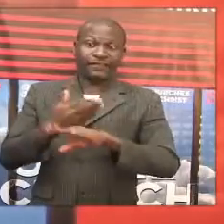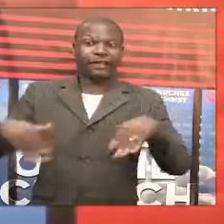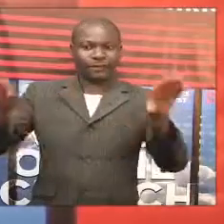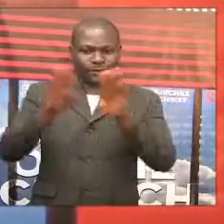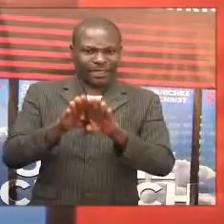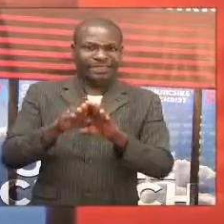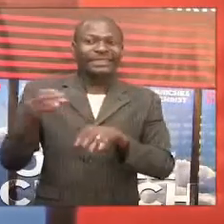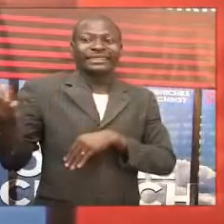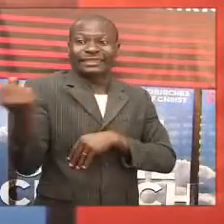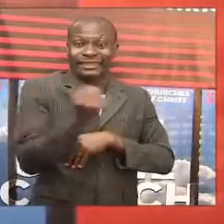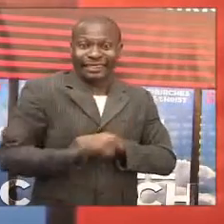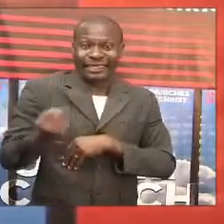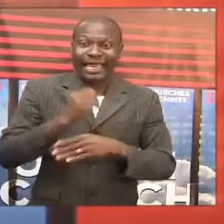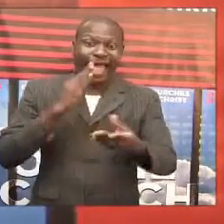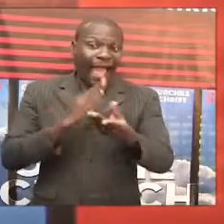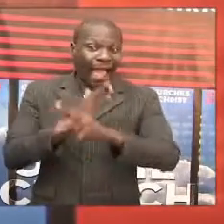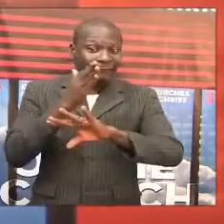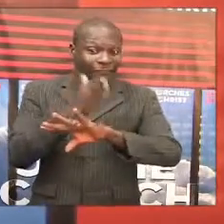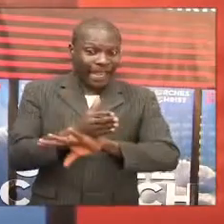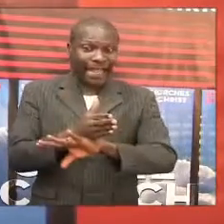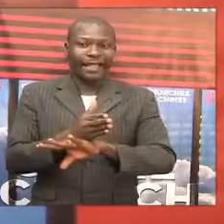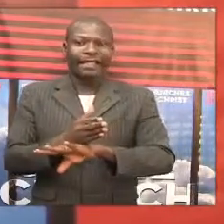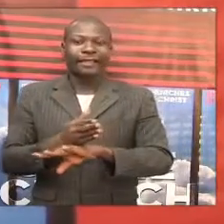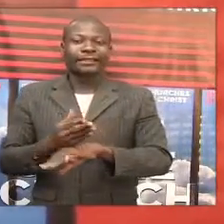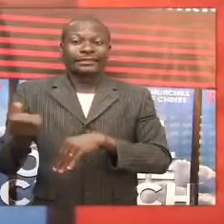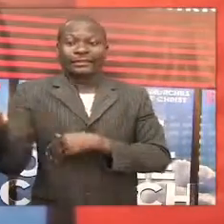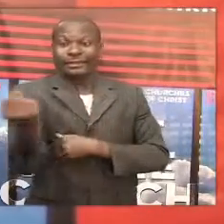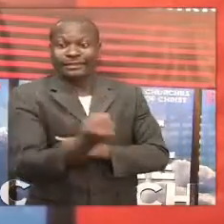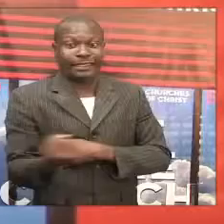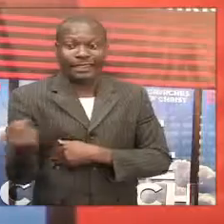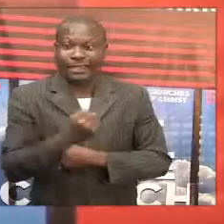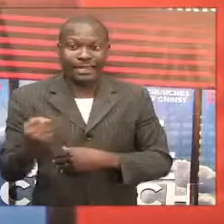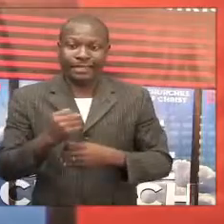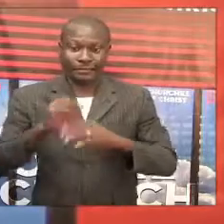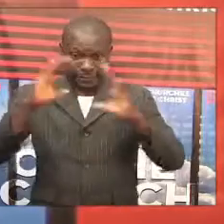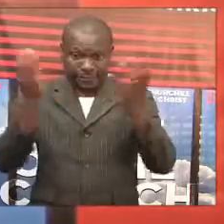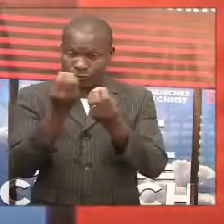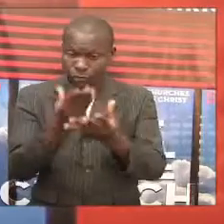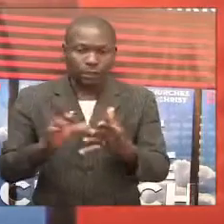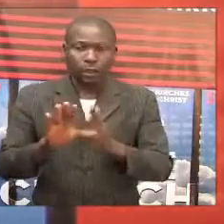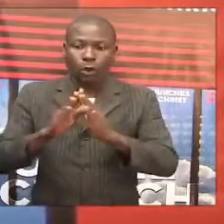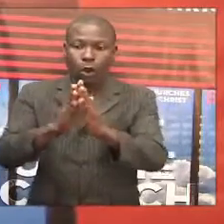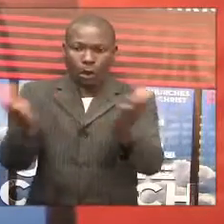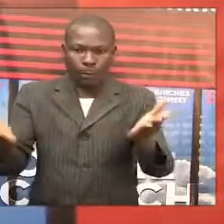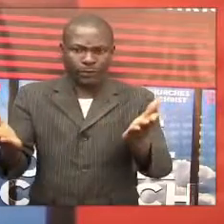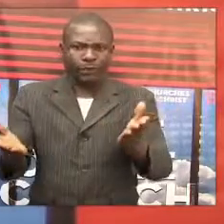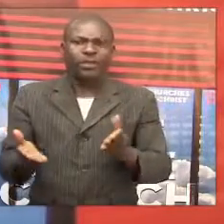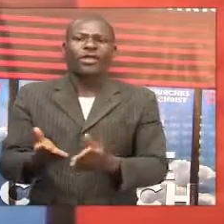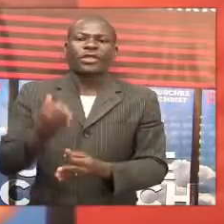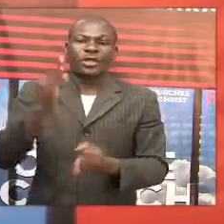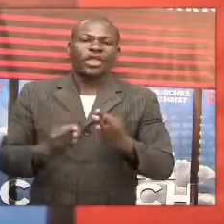na nwumre ansa na yebie enti sa the invasion of the Roman army no e si